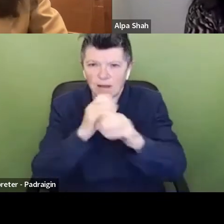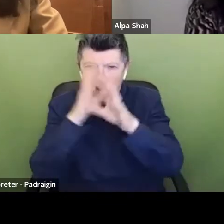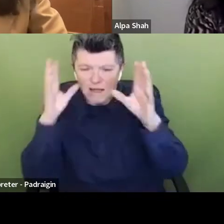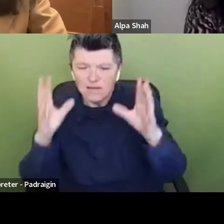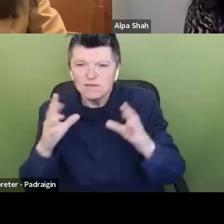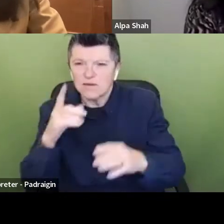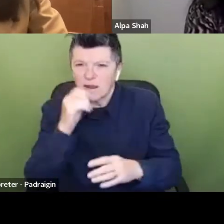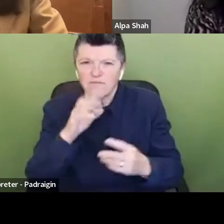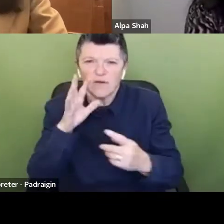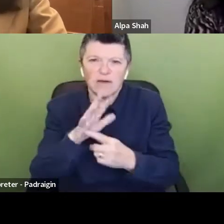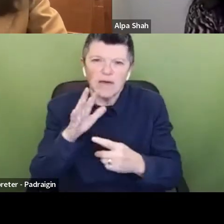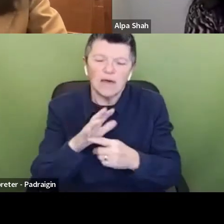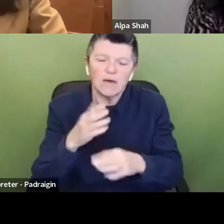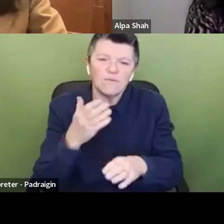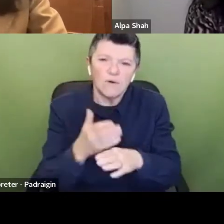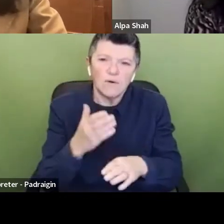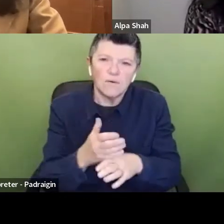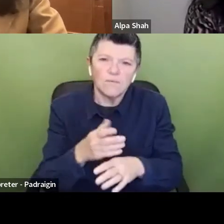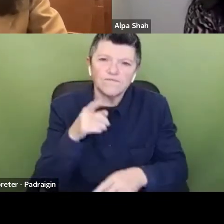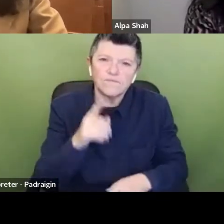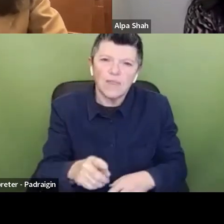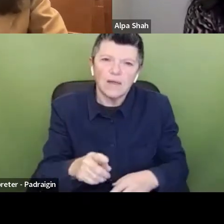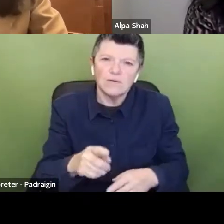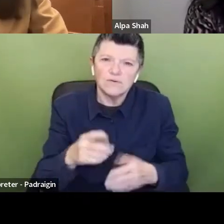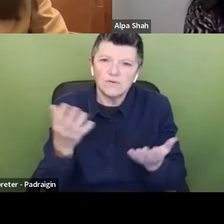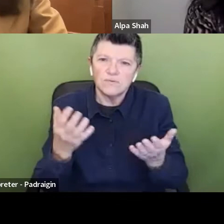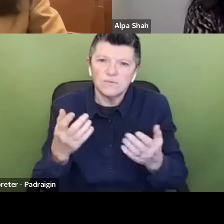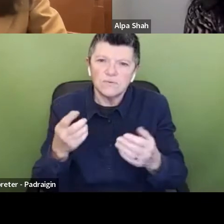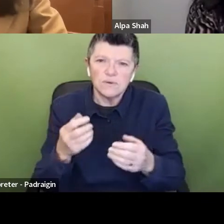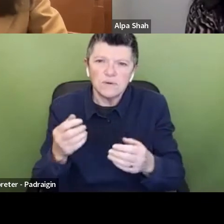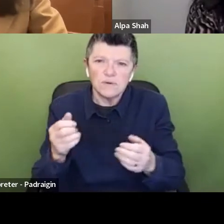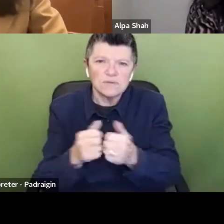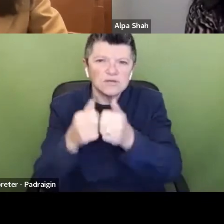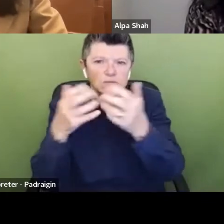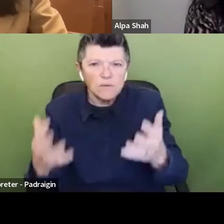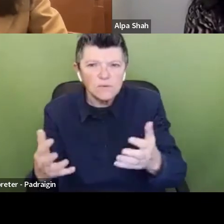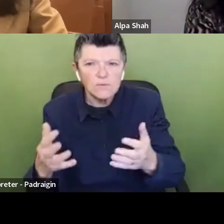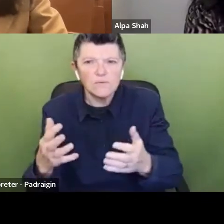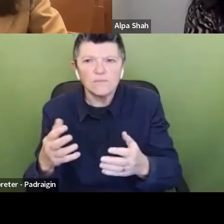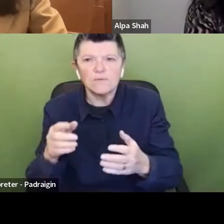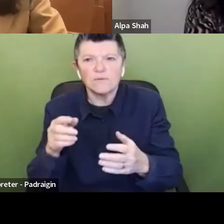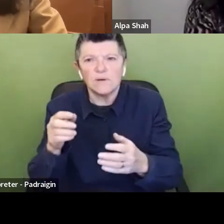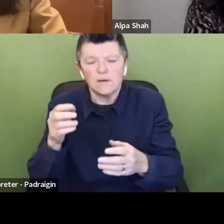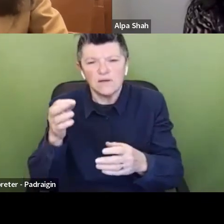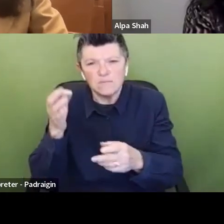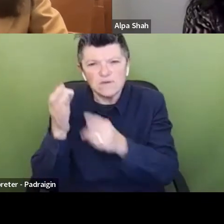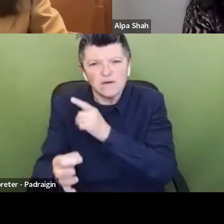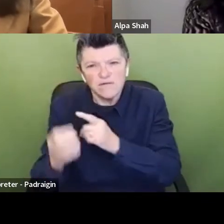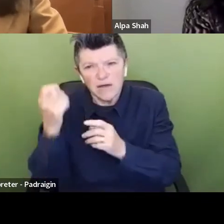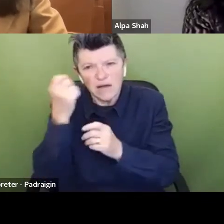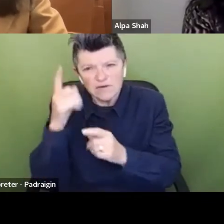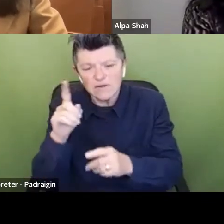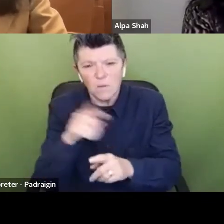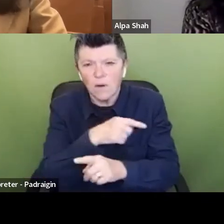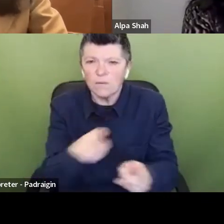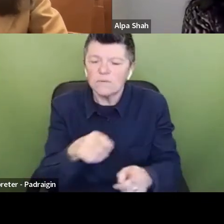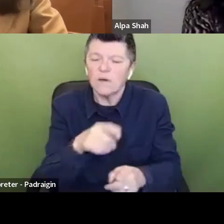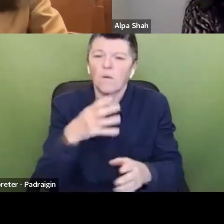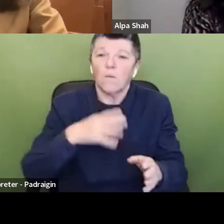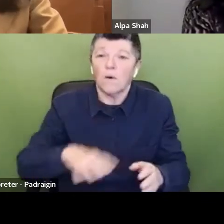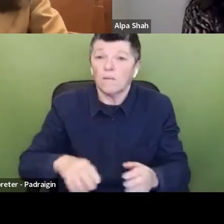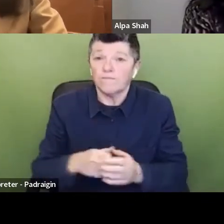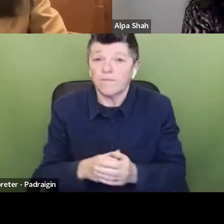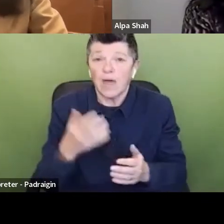of disputing certain singular understandings of what people want. There are kind of a few